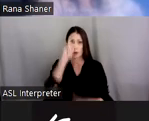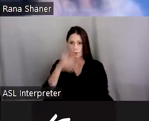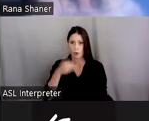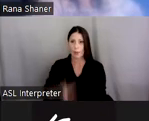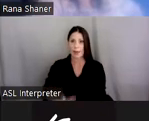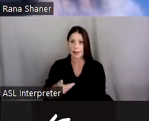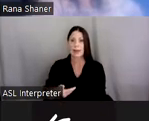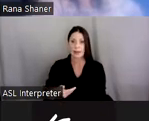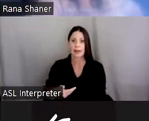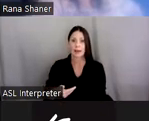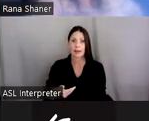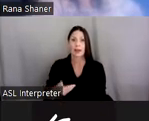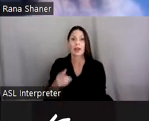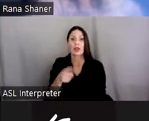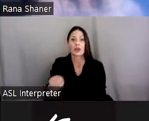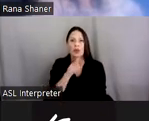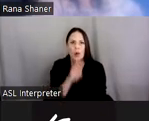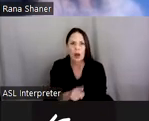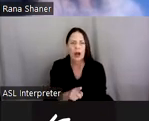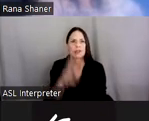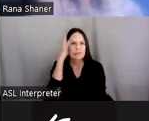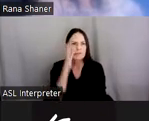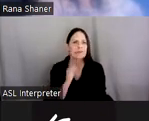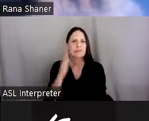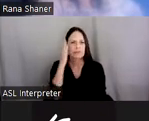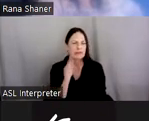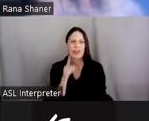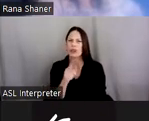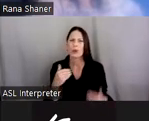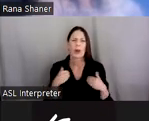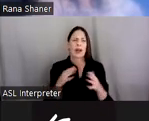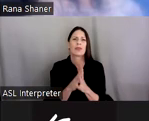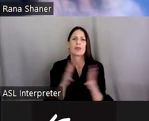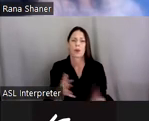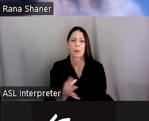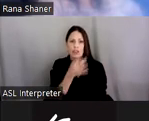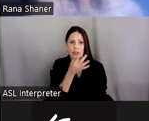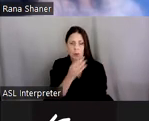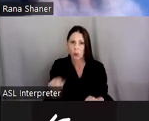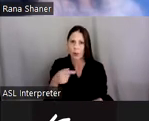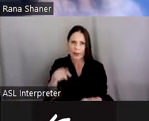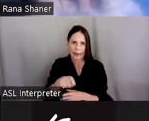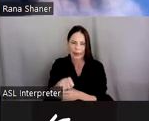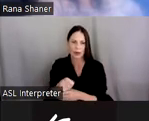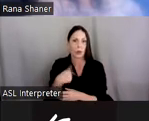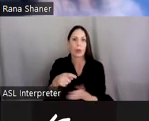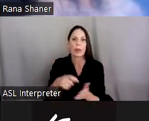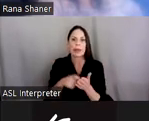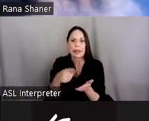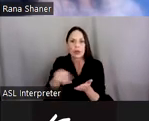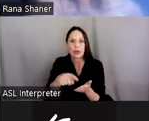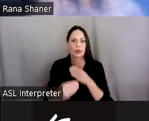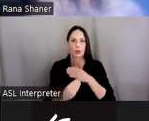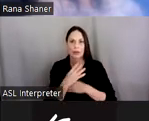You are our lived experience. You have so much expertise that we need. We need you to advise some